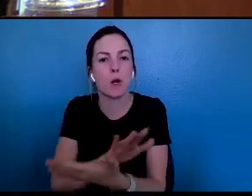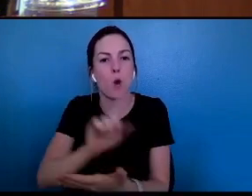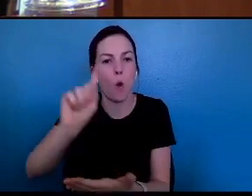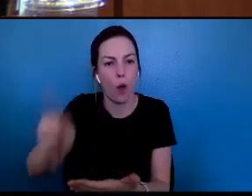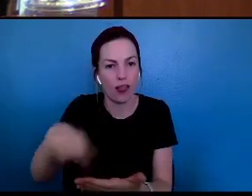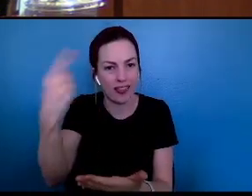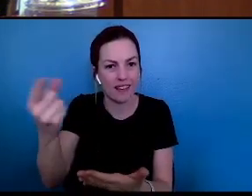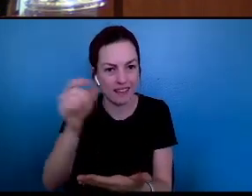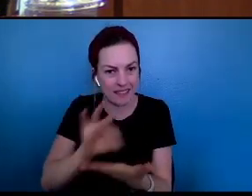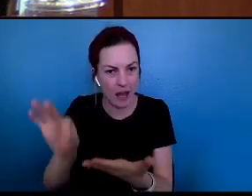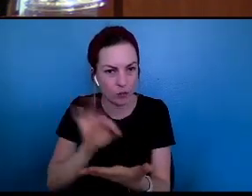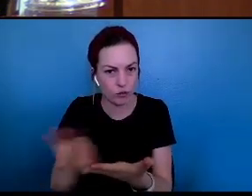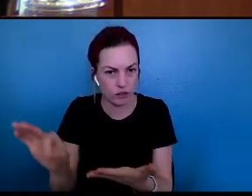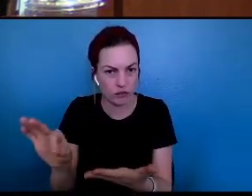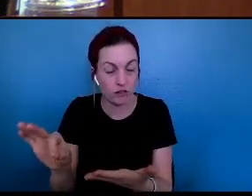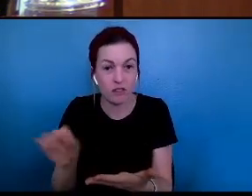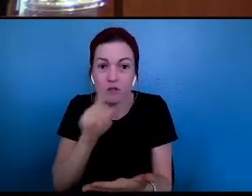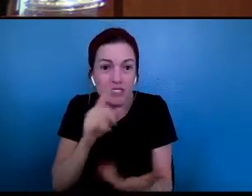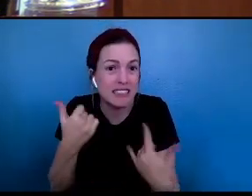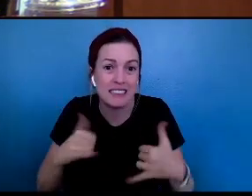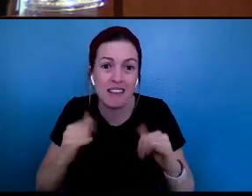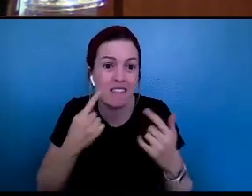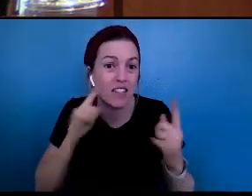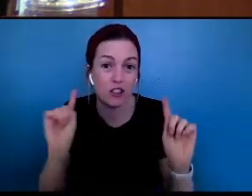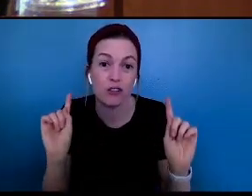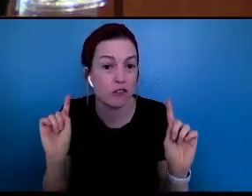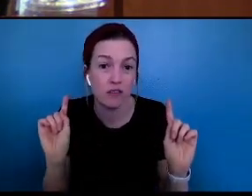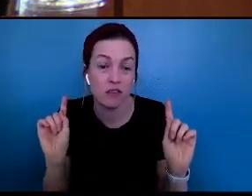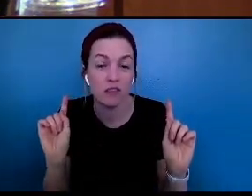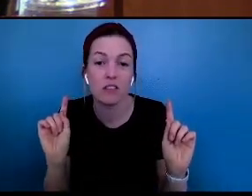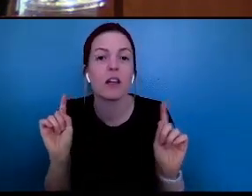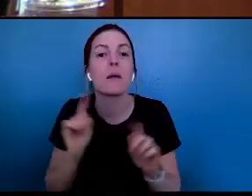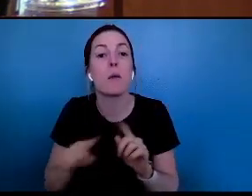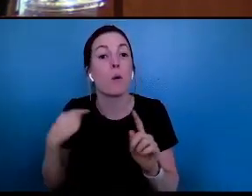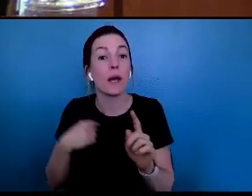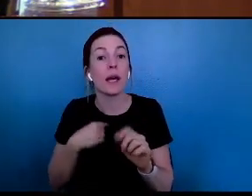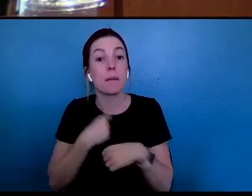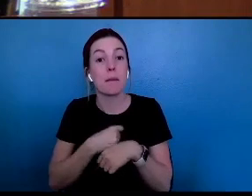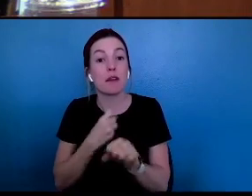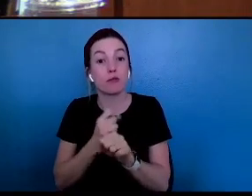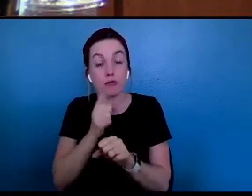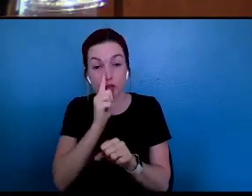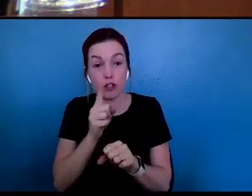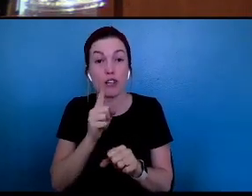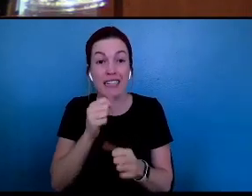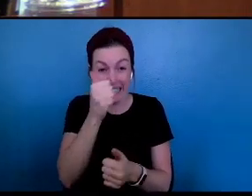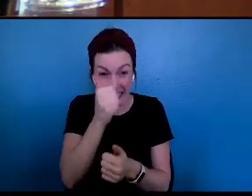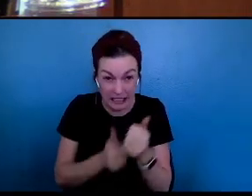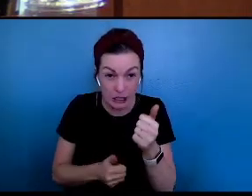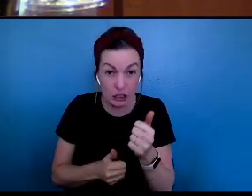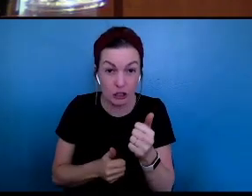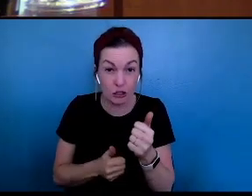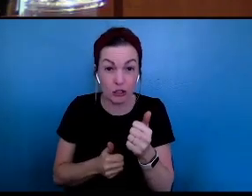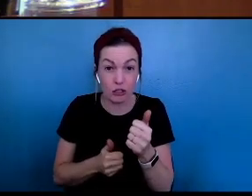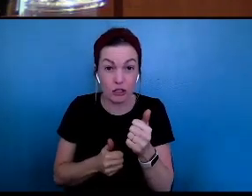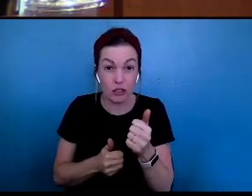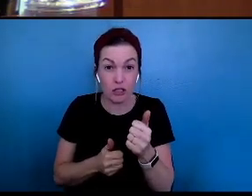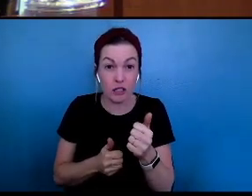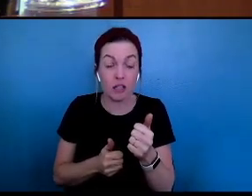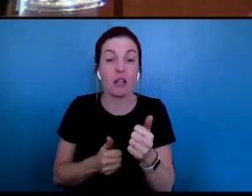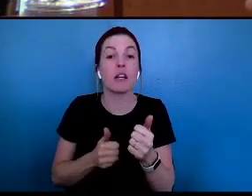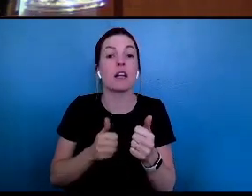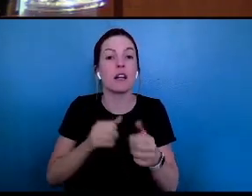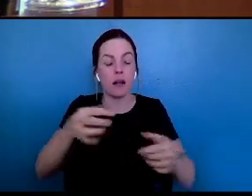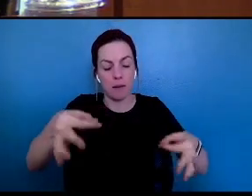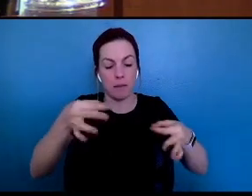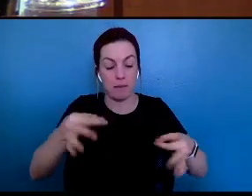very efficient, finished in 4 hours. But we made sure that as we take each legislator or presidential ballot, there's